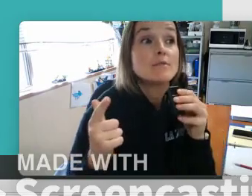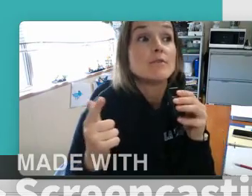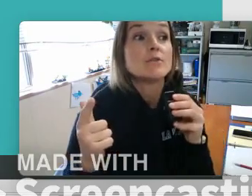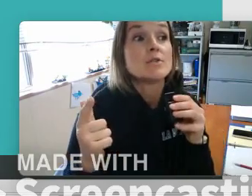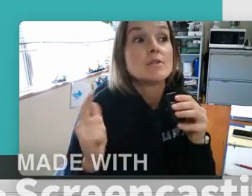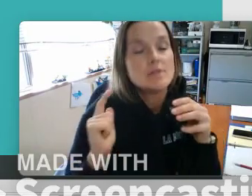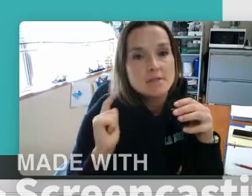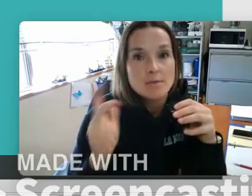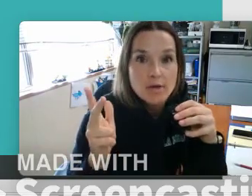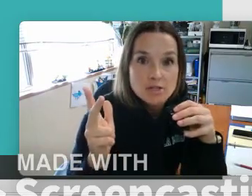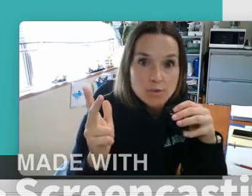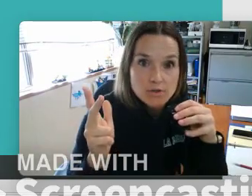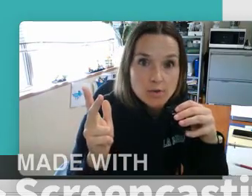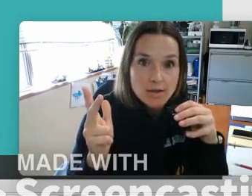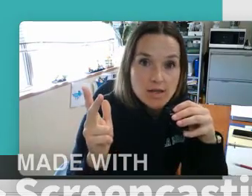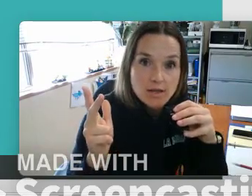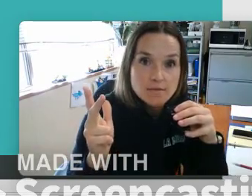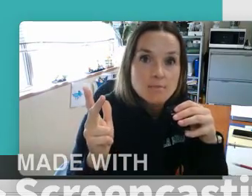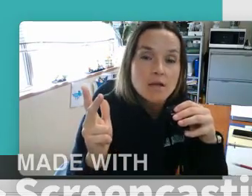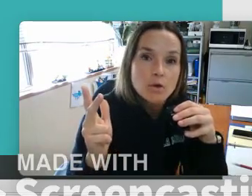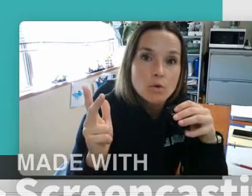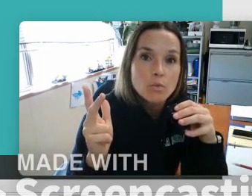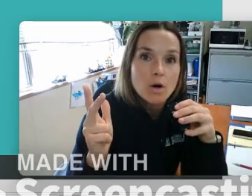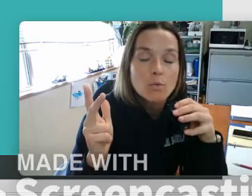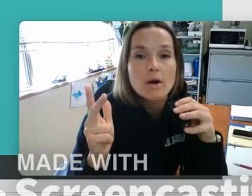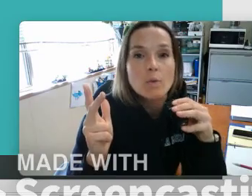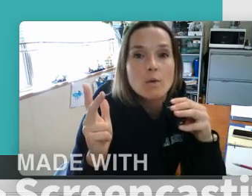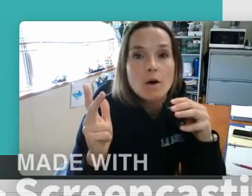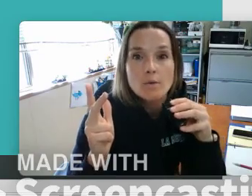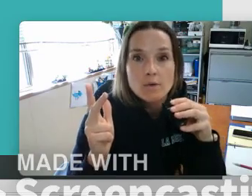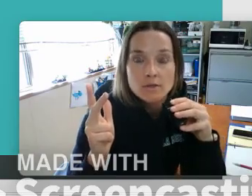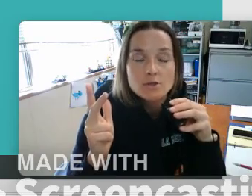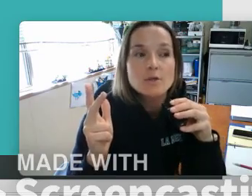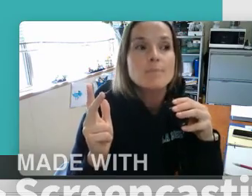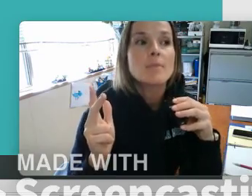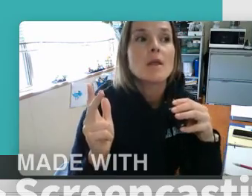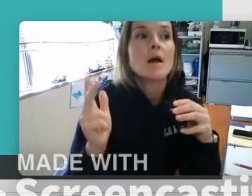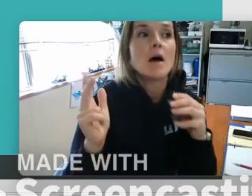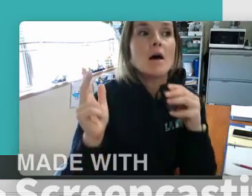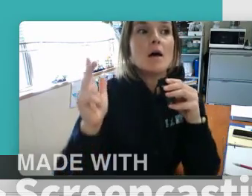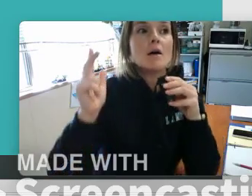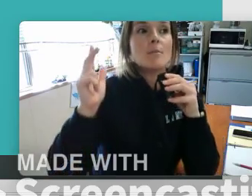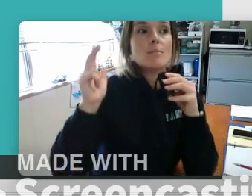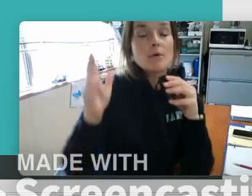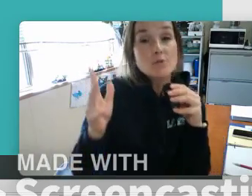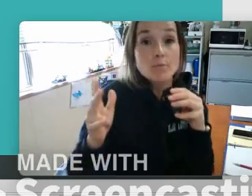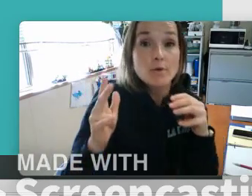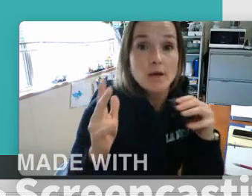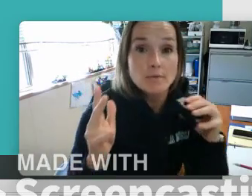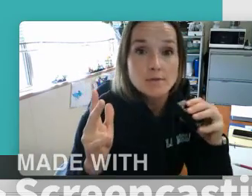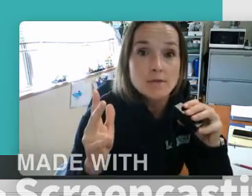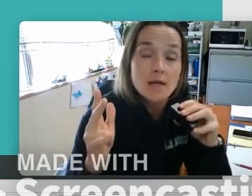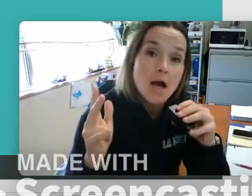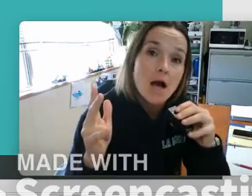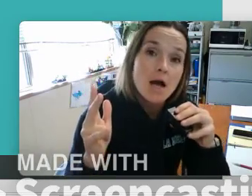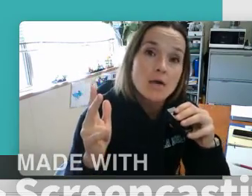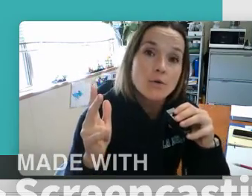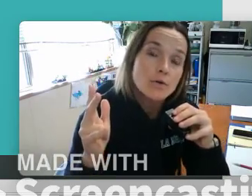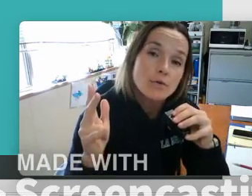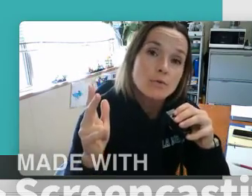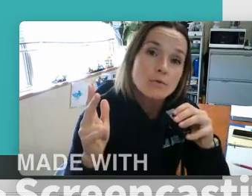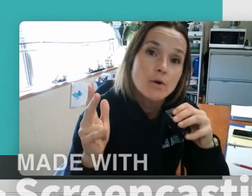goes first. WH words go at the end, meaning who, what, where, when, why, which. Personal pronouns like